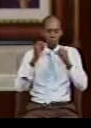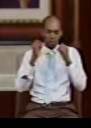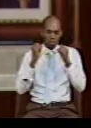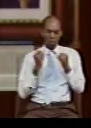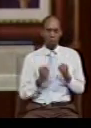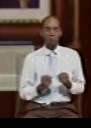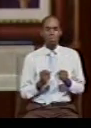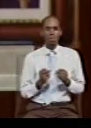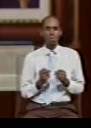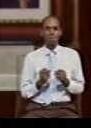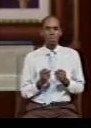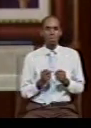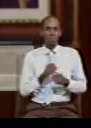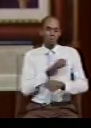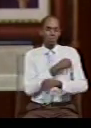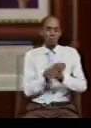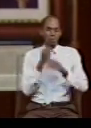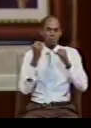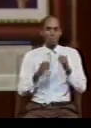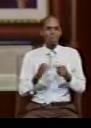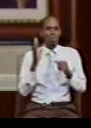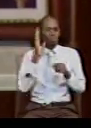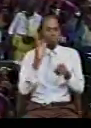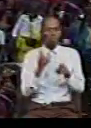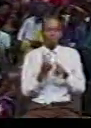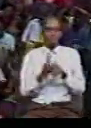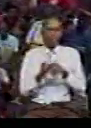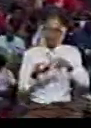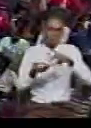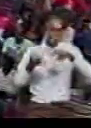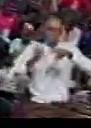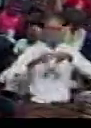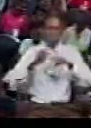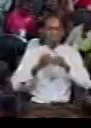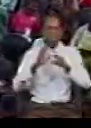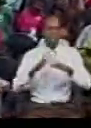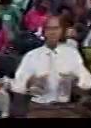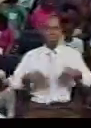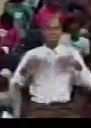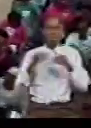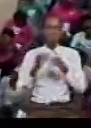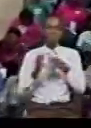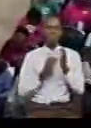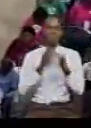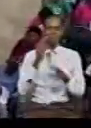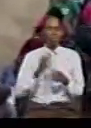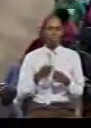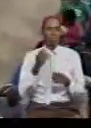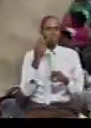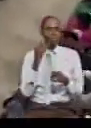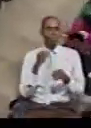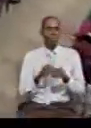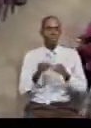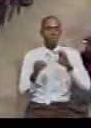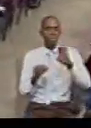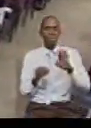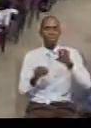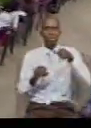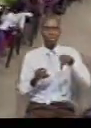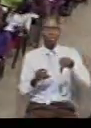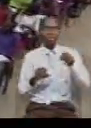power, also increase your life in Jesus' name. We're looking at Ephesians chapter